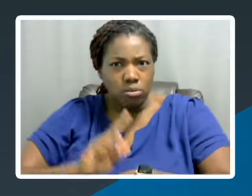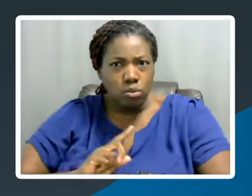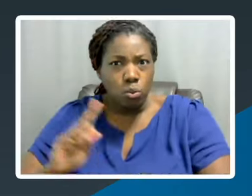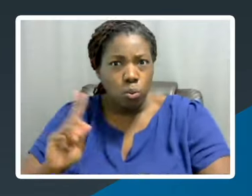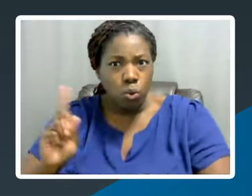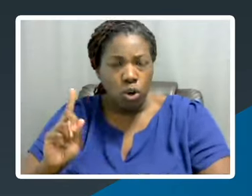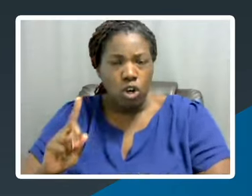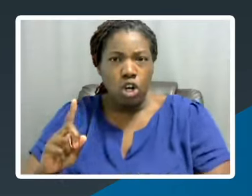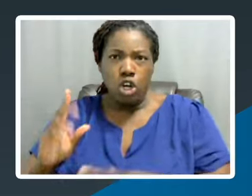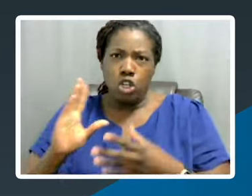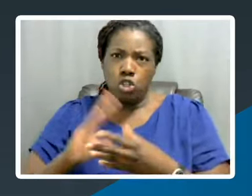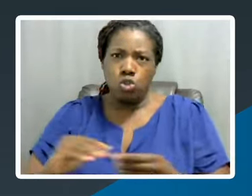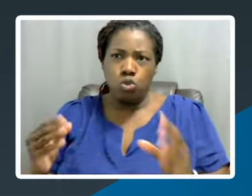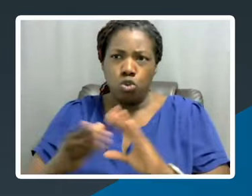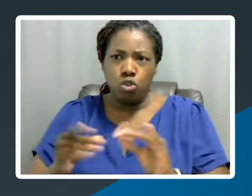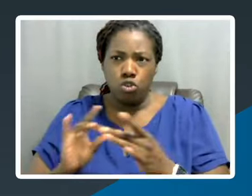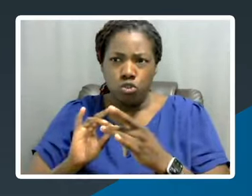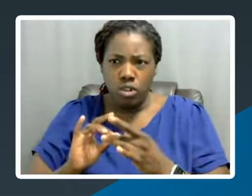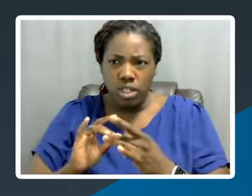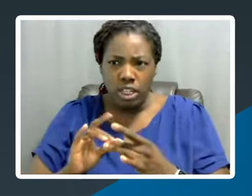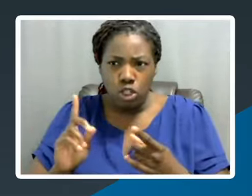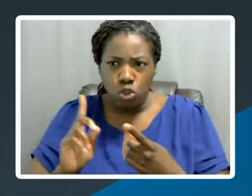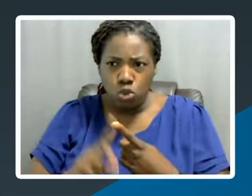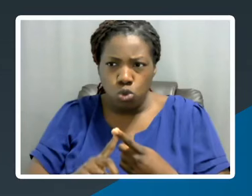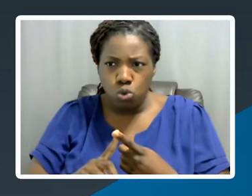National Stories? Next slide, please.